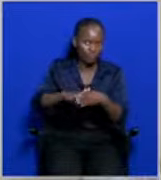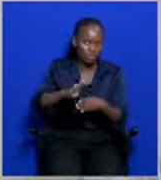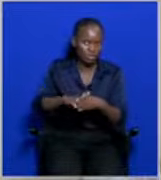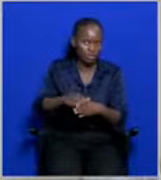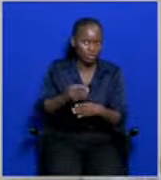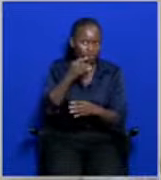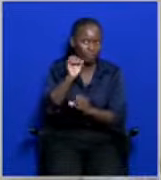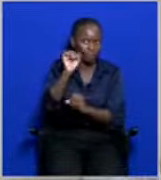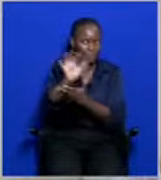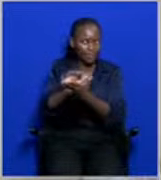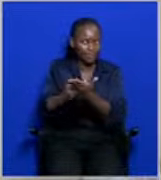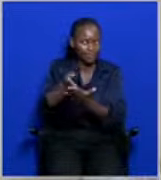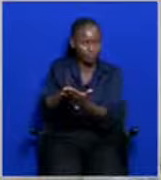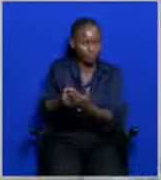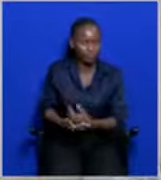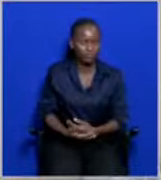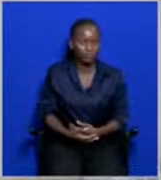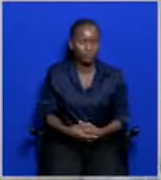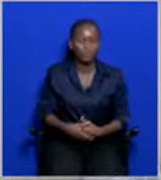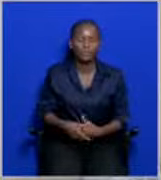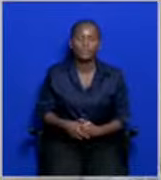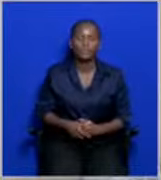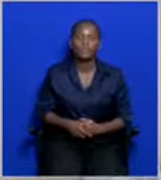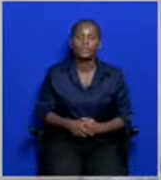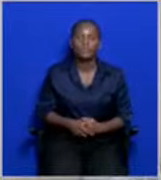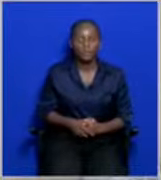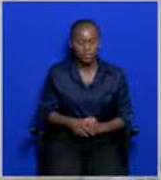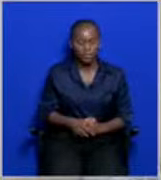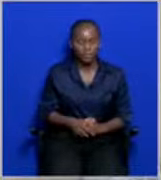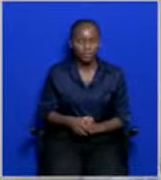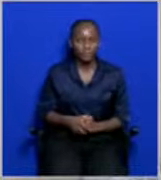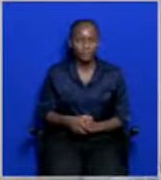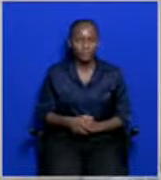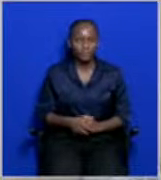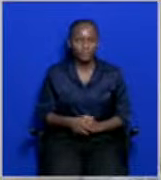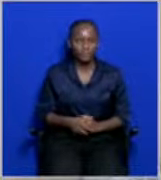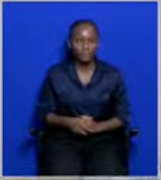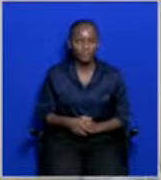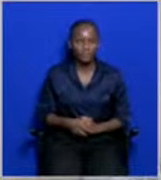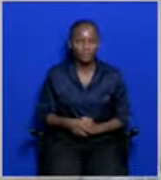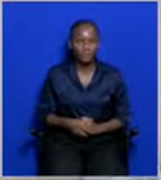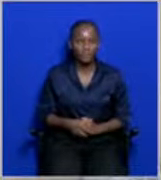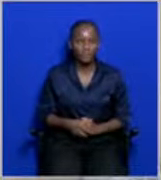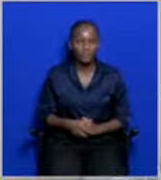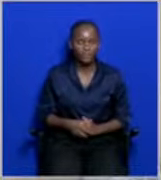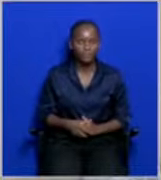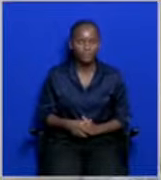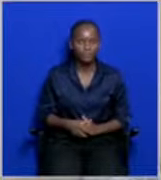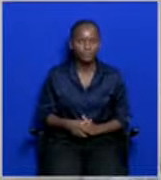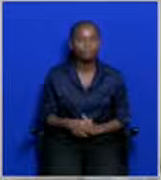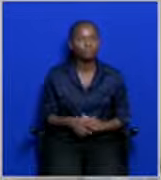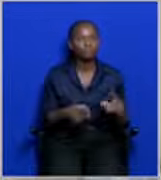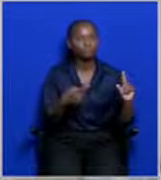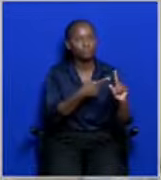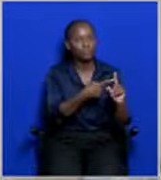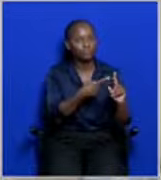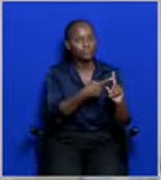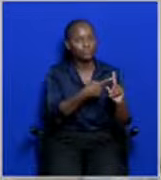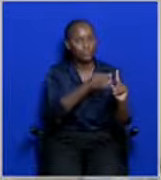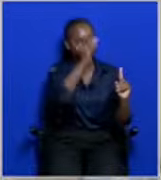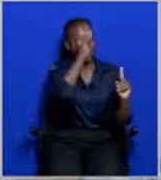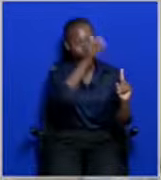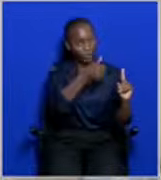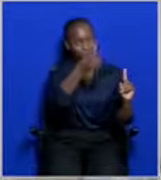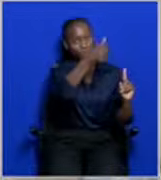from Brigadier Mkwanazi. And I think his commander statements are famous for